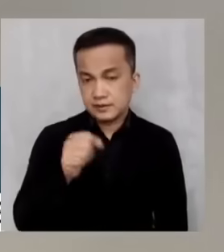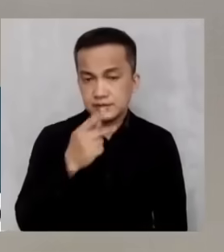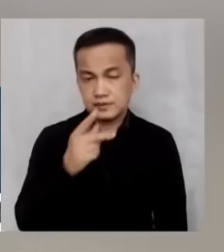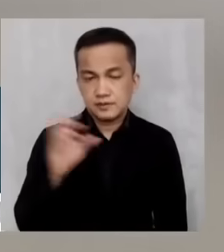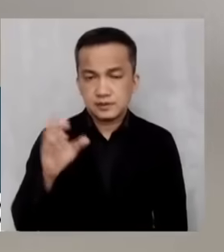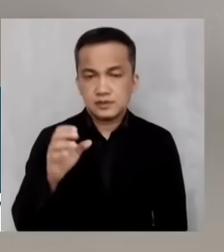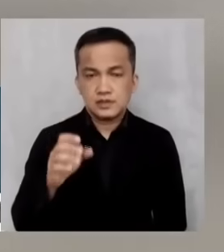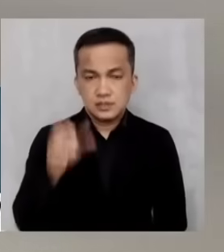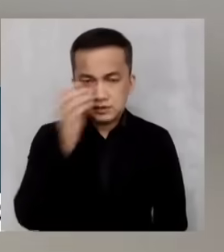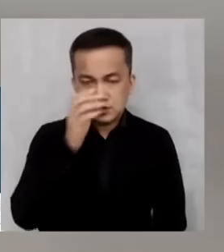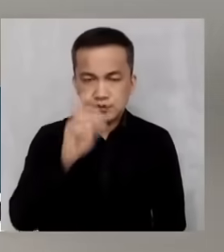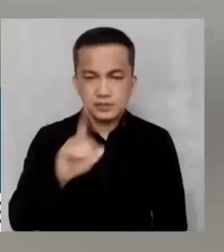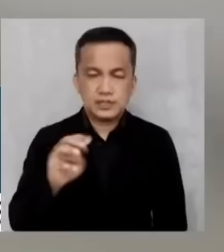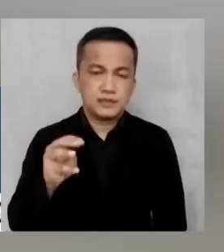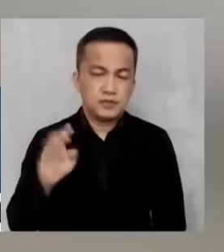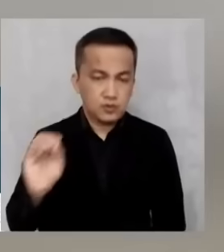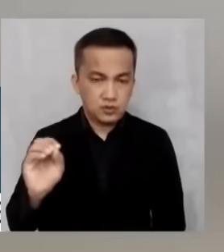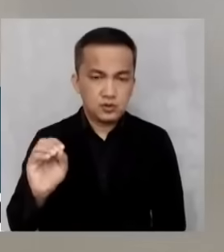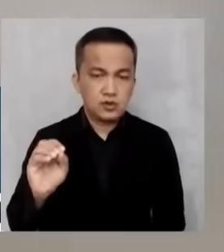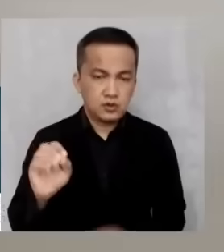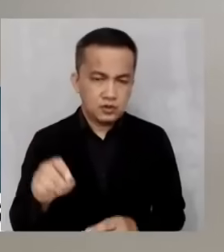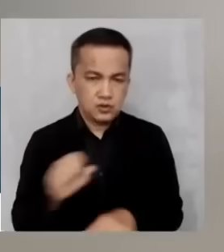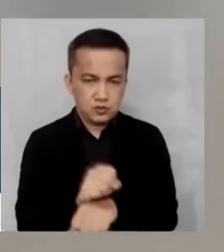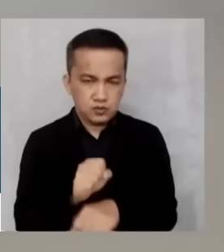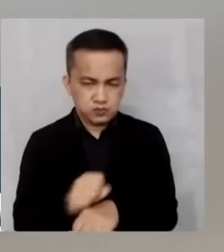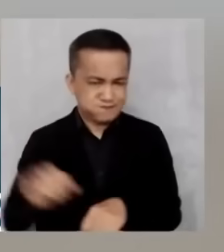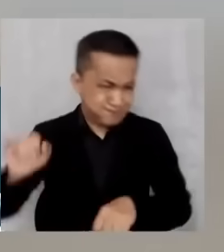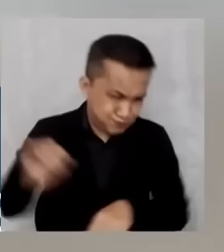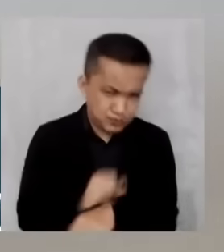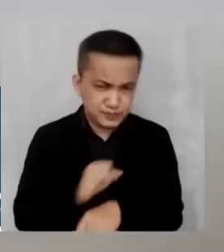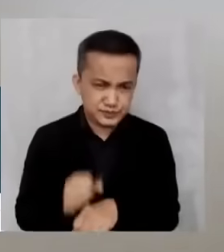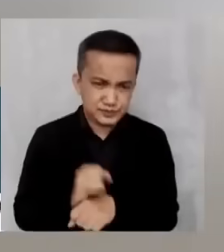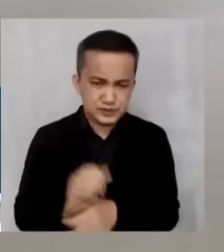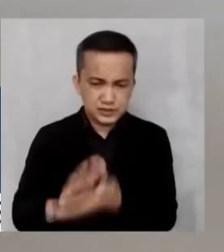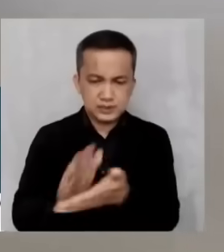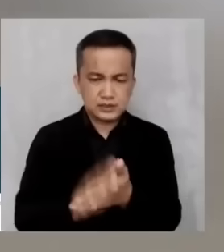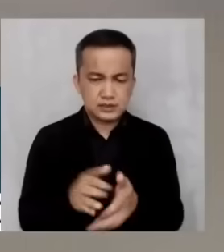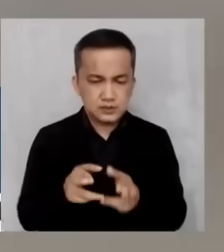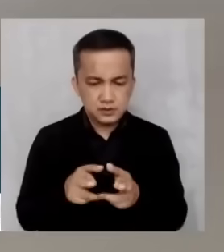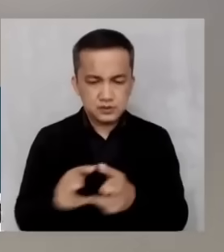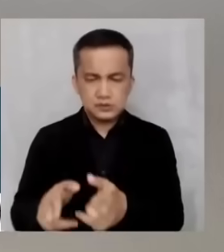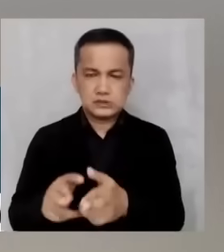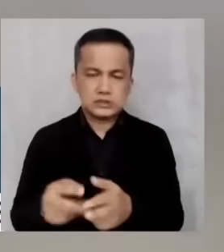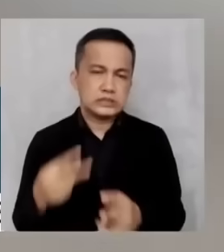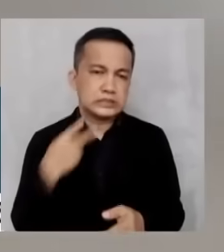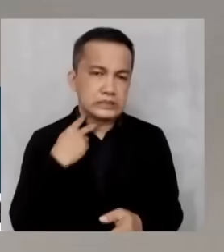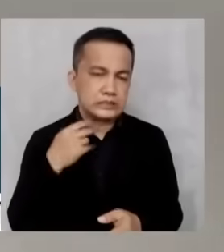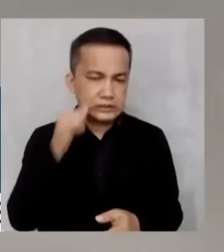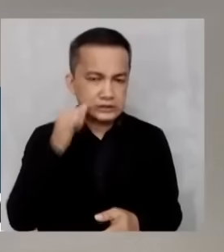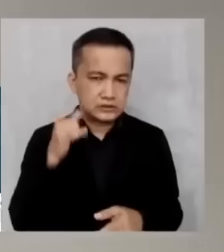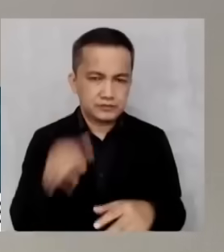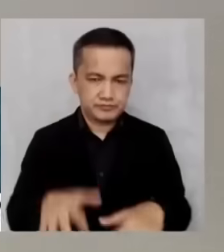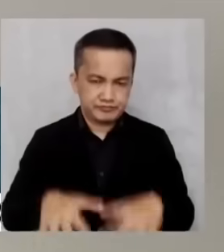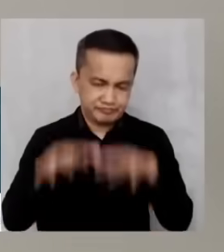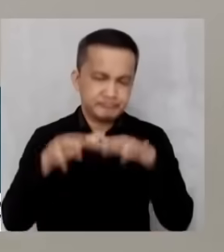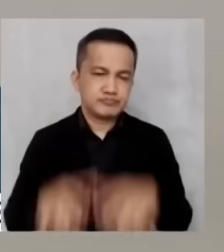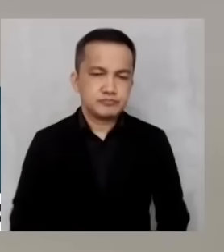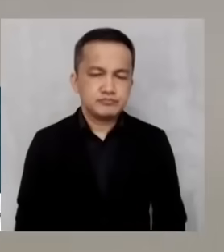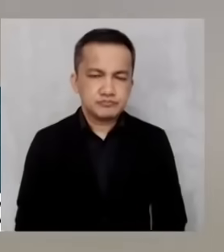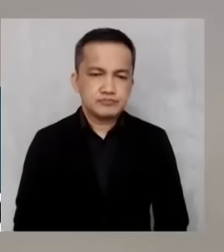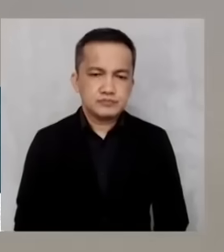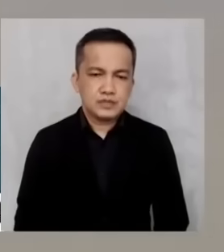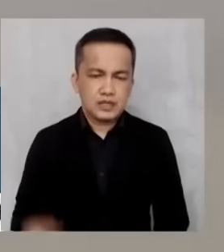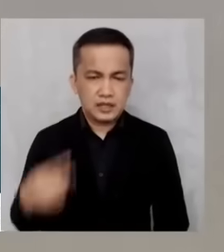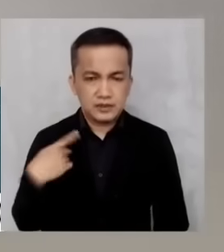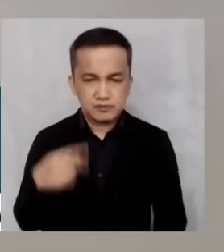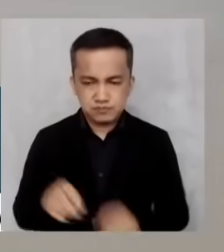Reduction and Management Office are working double time to clear the roads that were impassable yesterday due to flood. Debris are still scattered